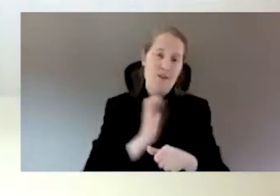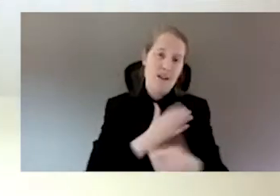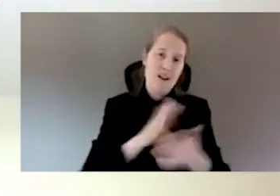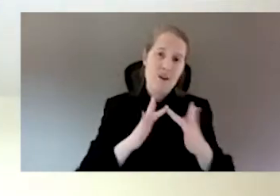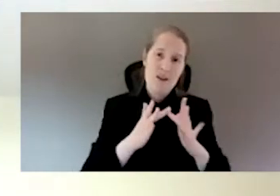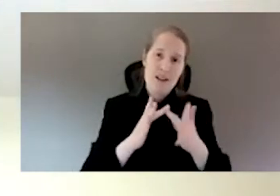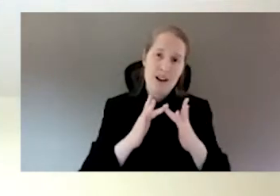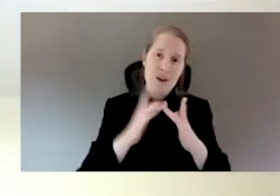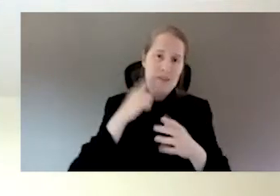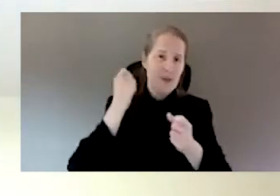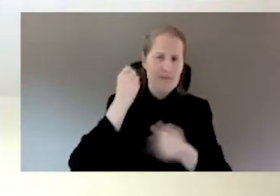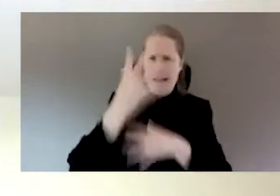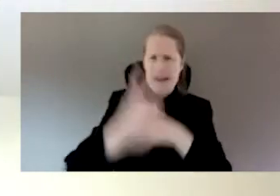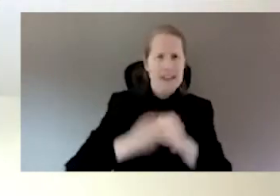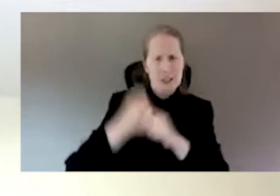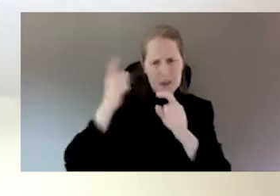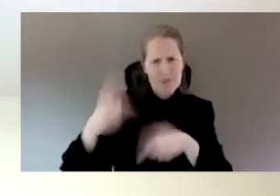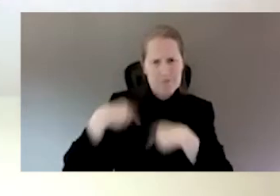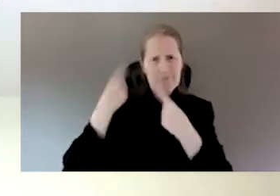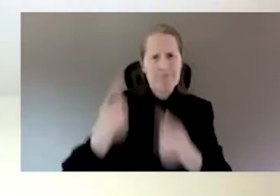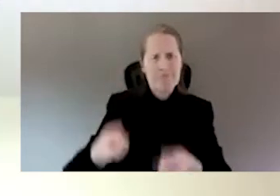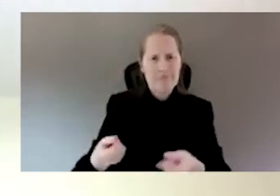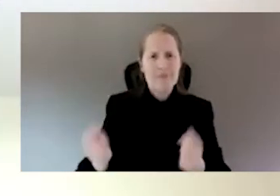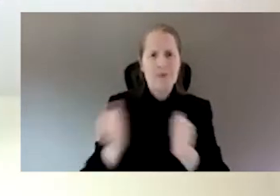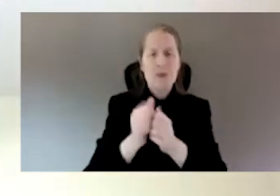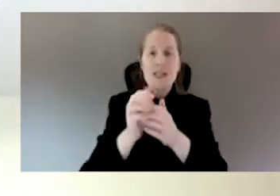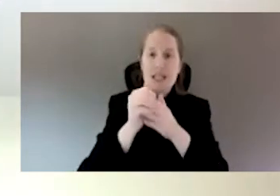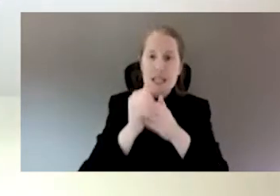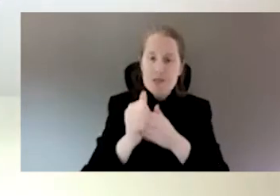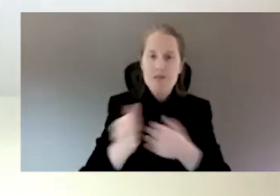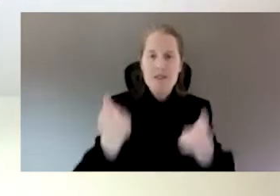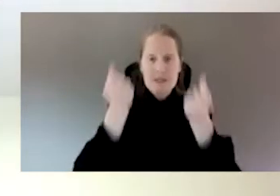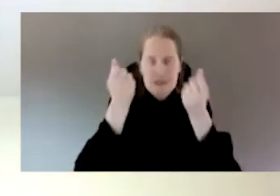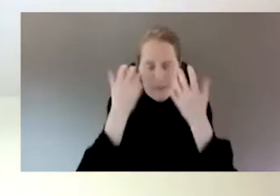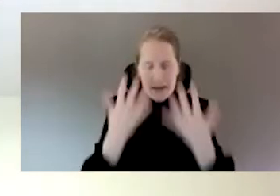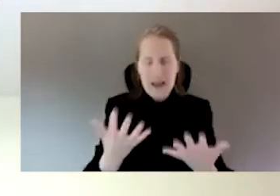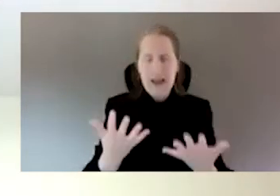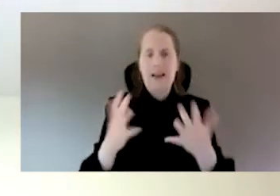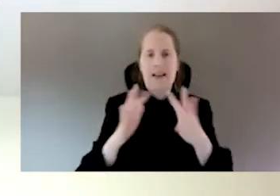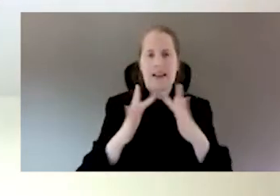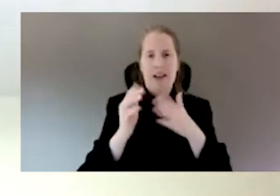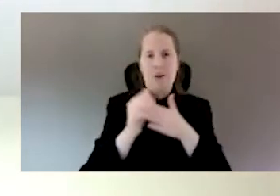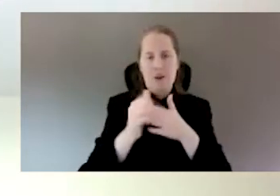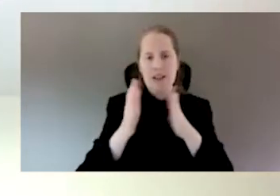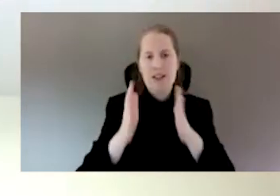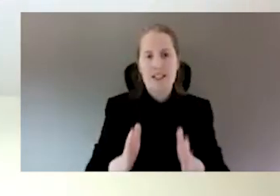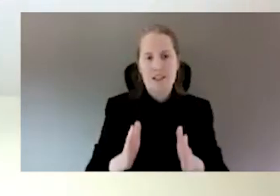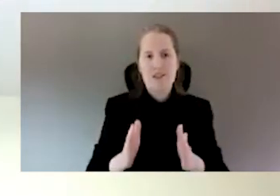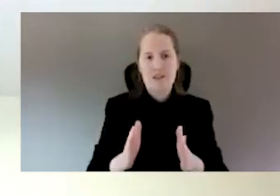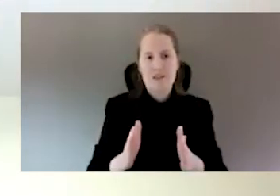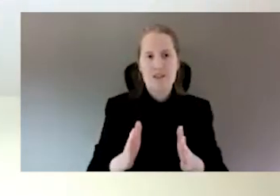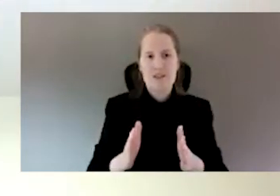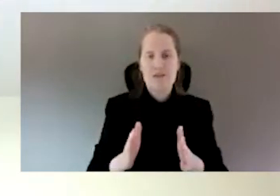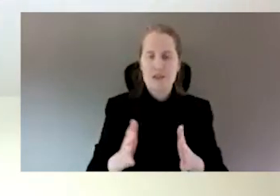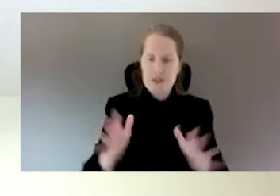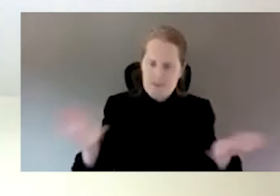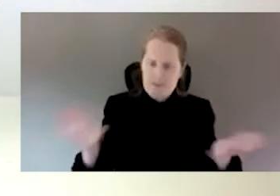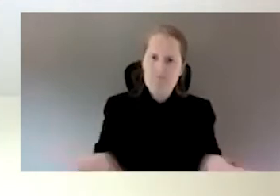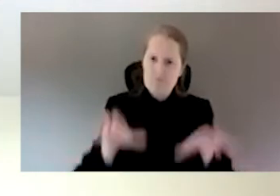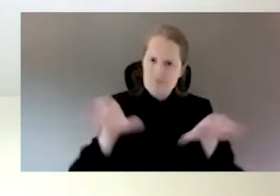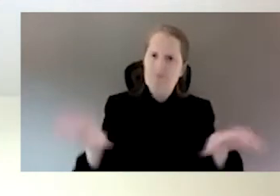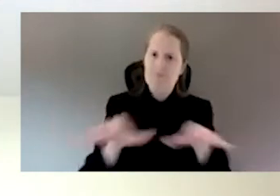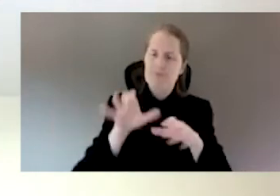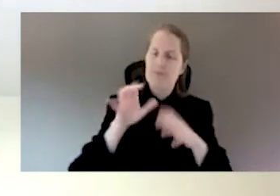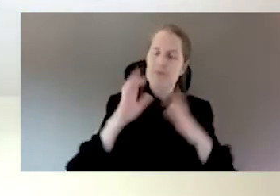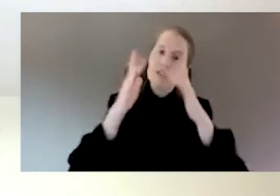network over the last many years, with the leadership of many of our network leaders who have taken this topic